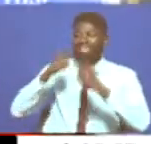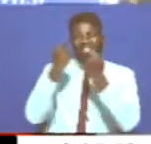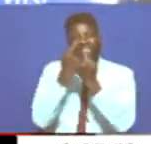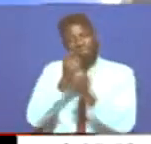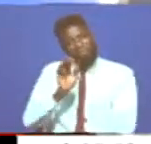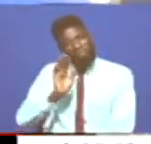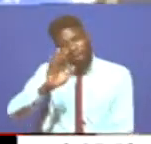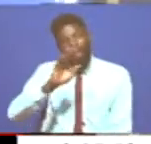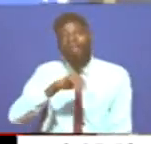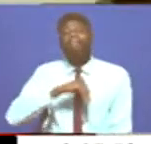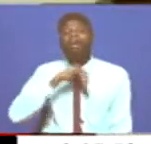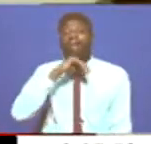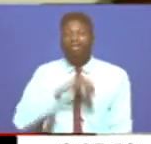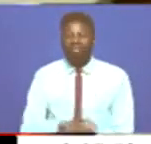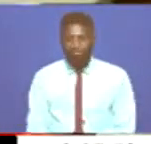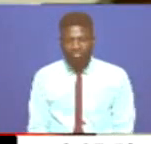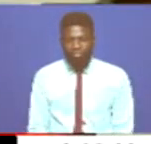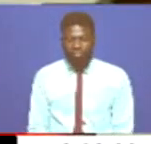Bungoma County.